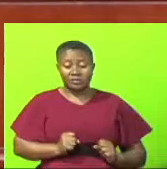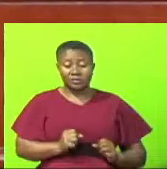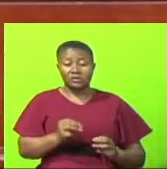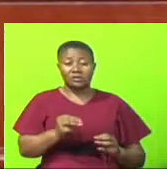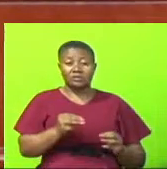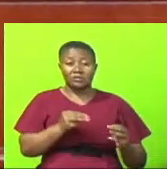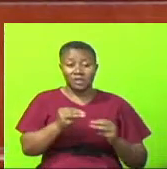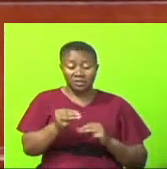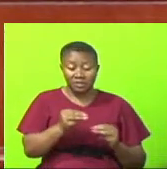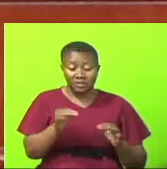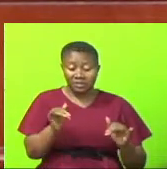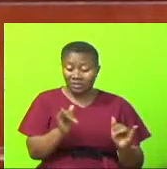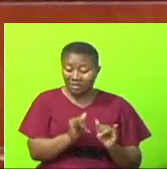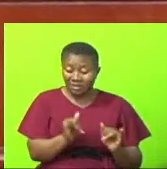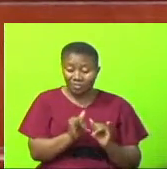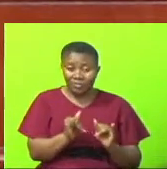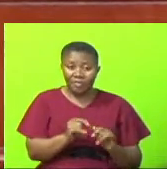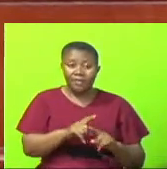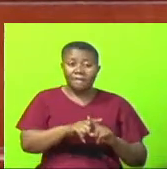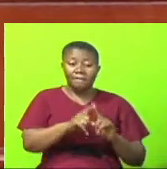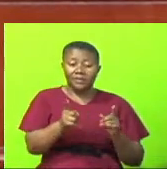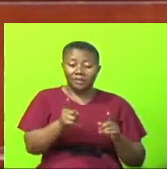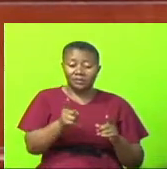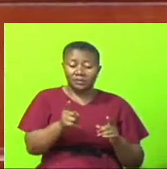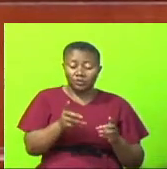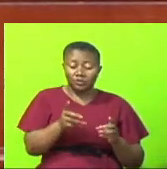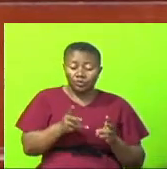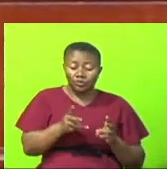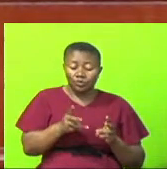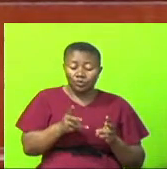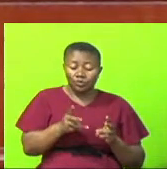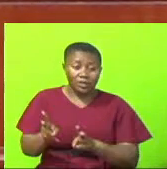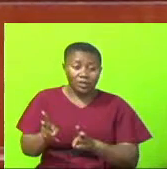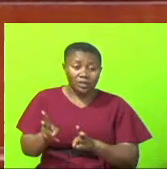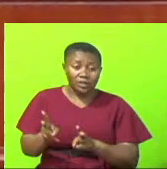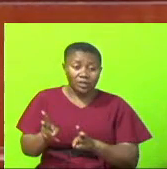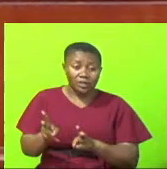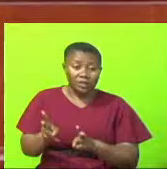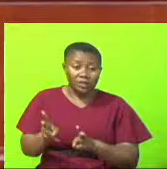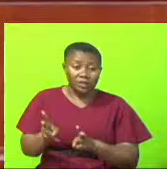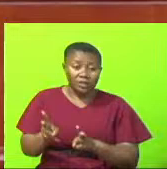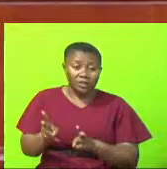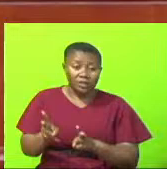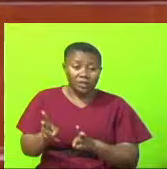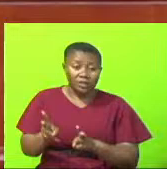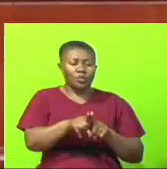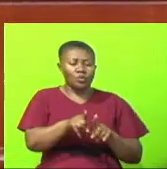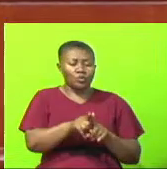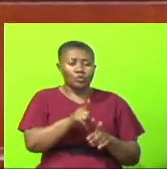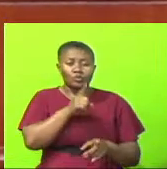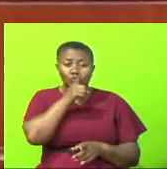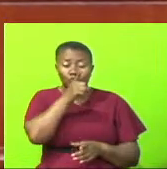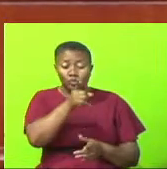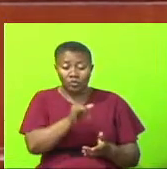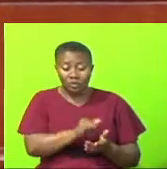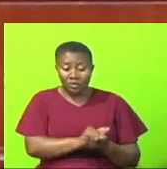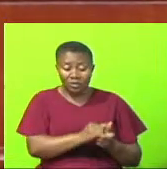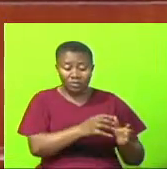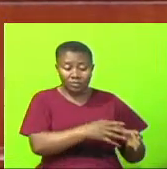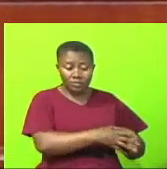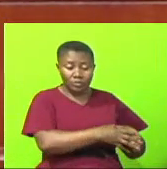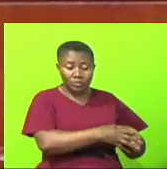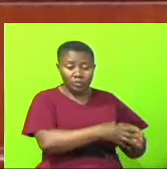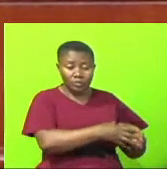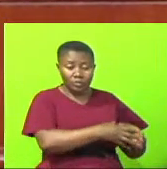the procedures are different. It's also true that the majority leader drew